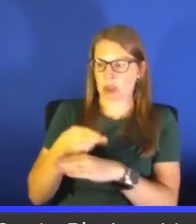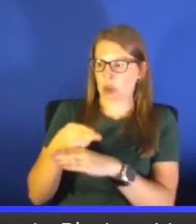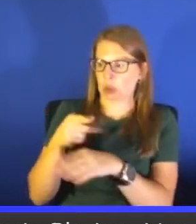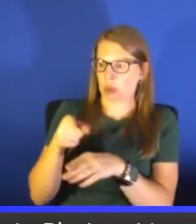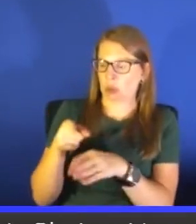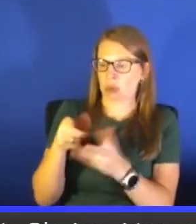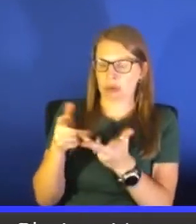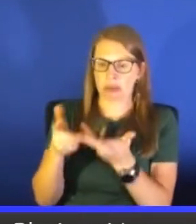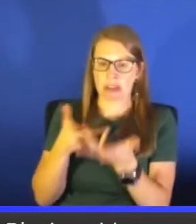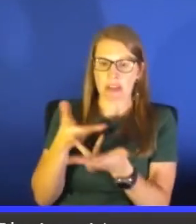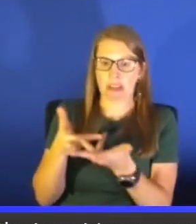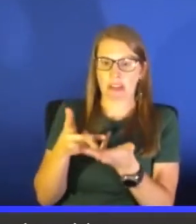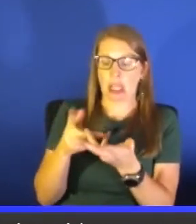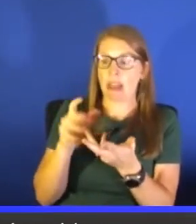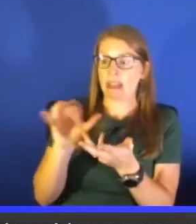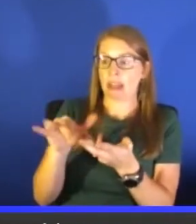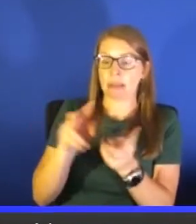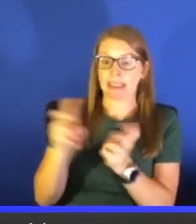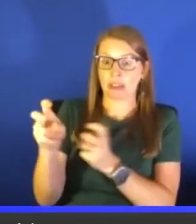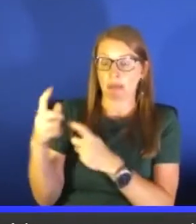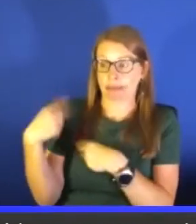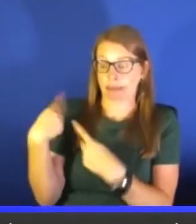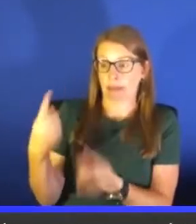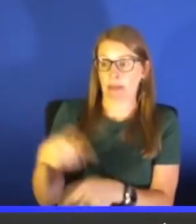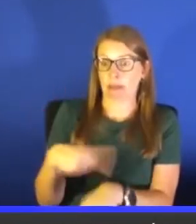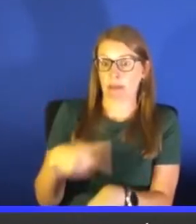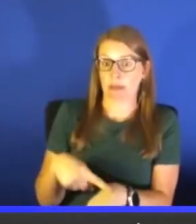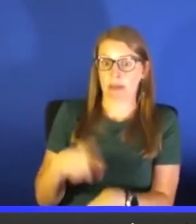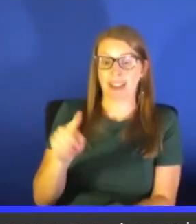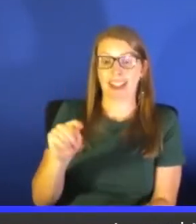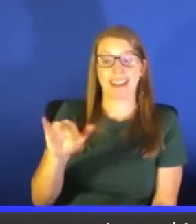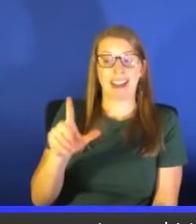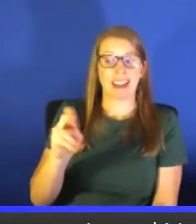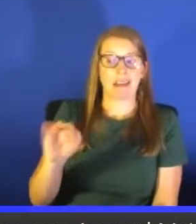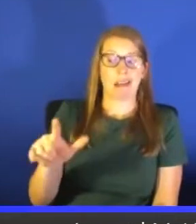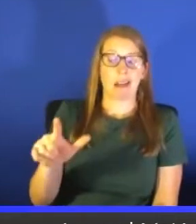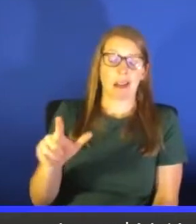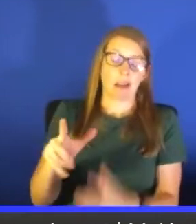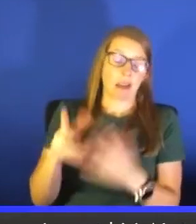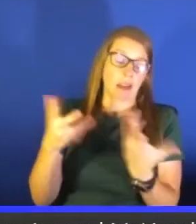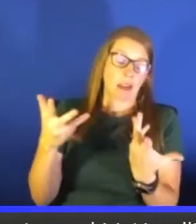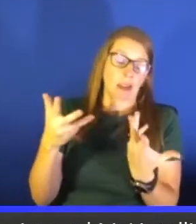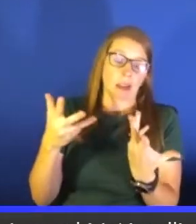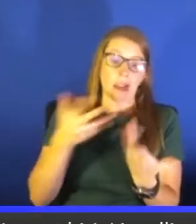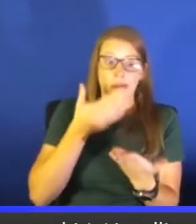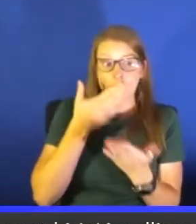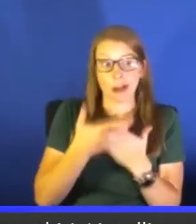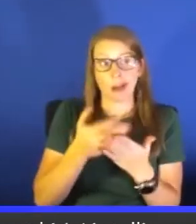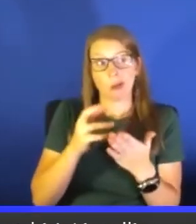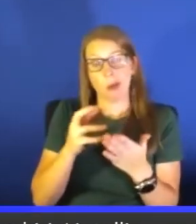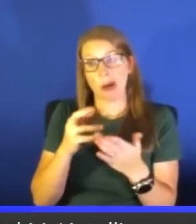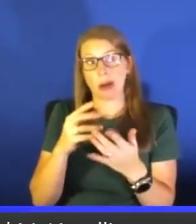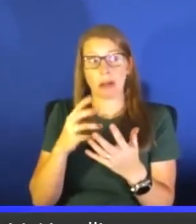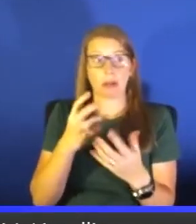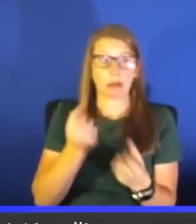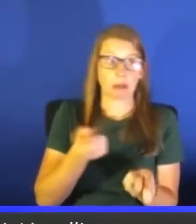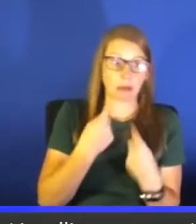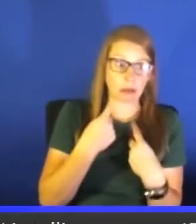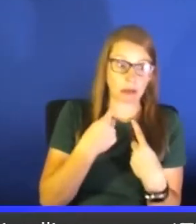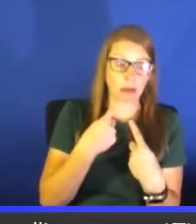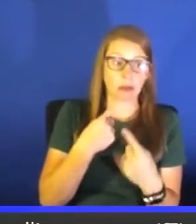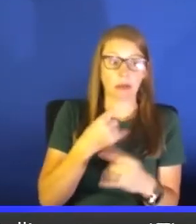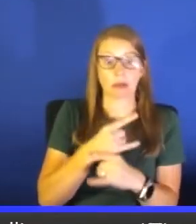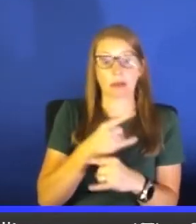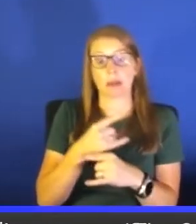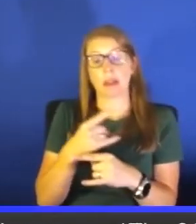long time. But Tylenol can certainly have a double-edged sword. Too much Tylenol, or with alcohol, or if you're fasting, too much of a good thing